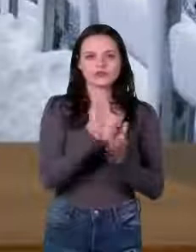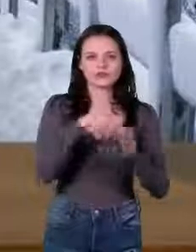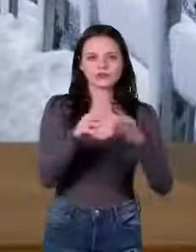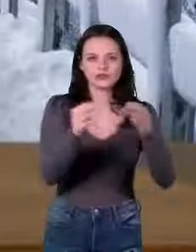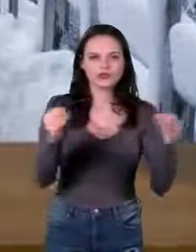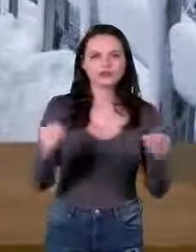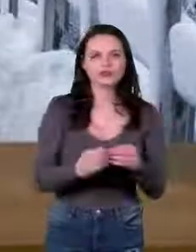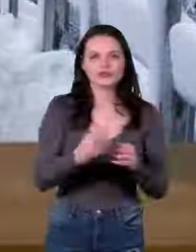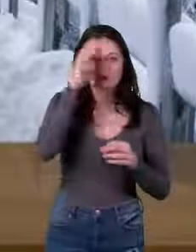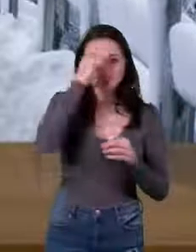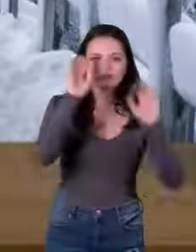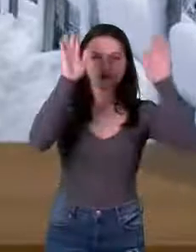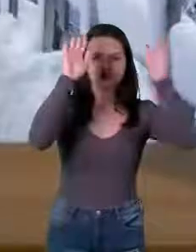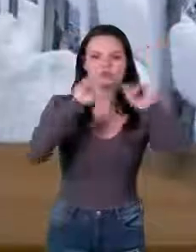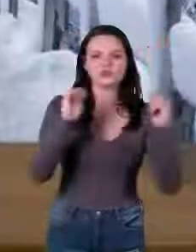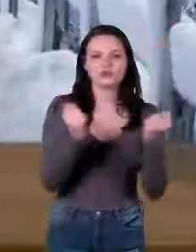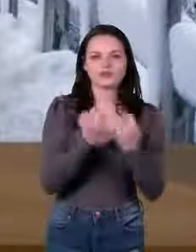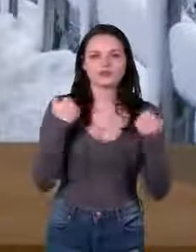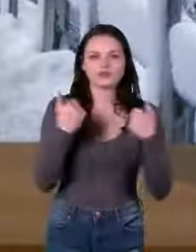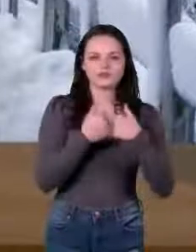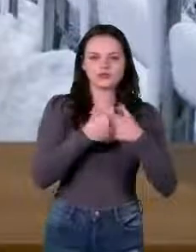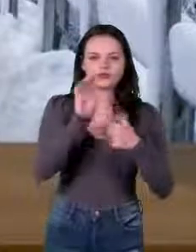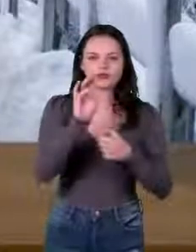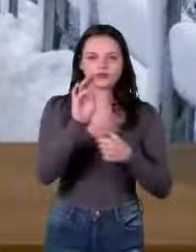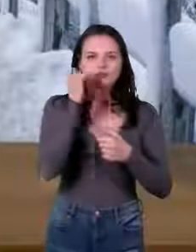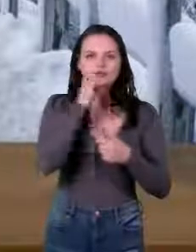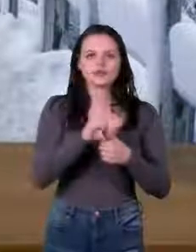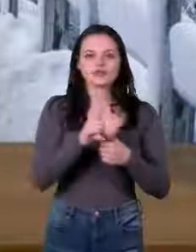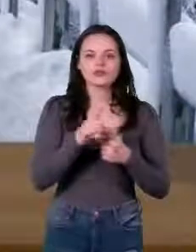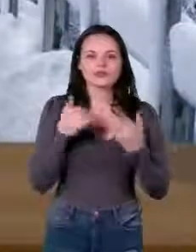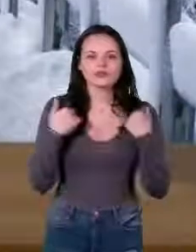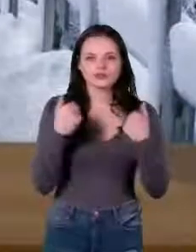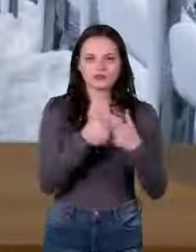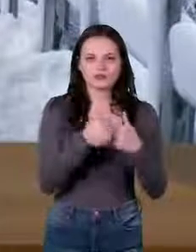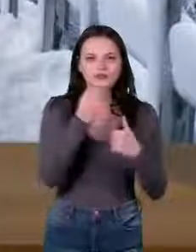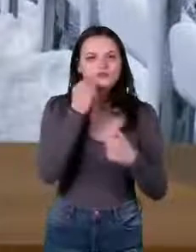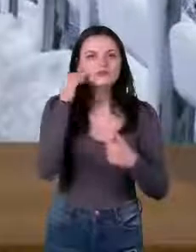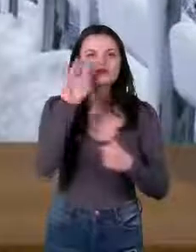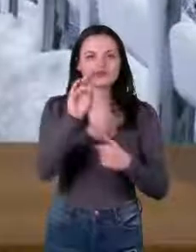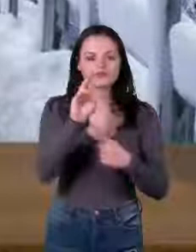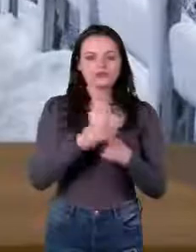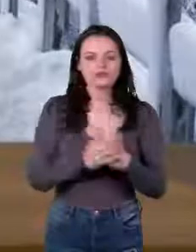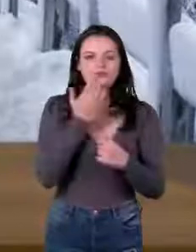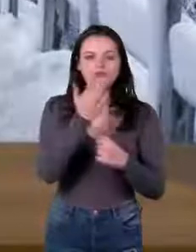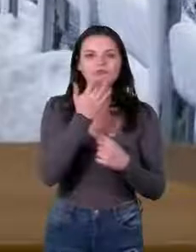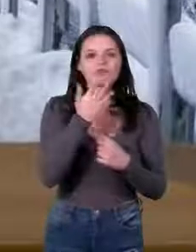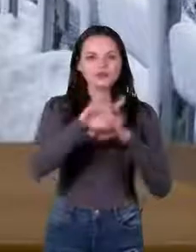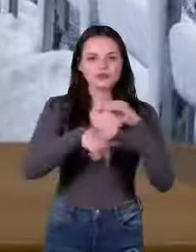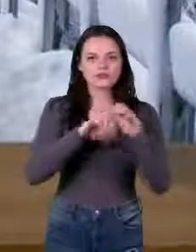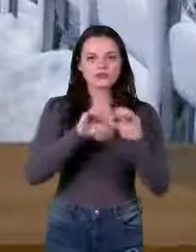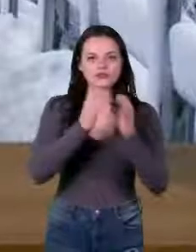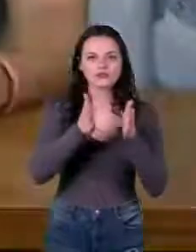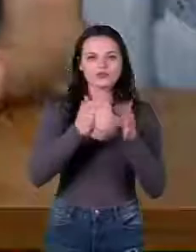boys' basketball team will play at Nazareth at 7, as well as the girls' basketball team will play Nazareth at home at 7. Good luck to all of our athletes in